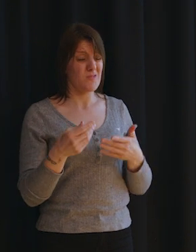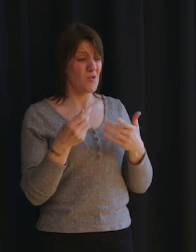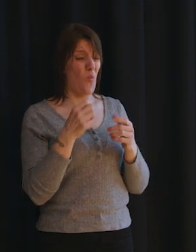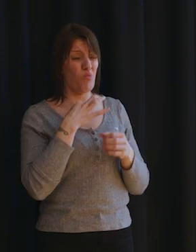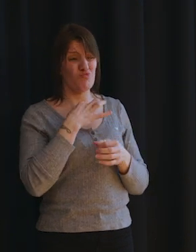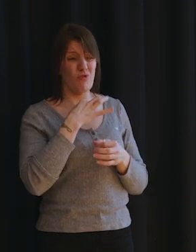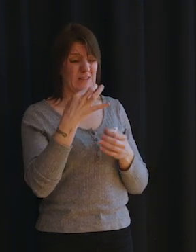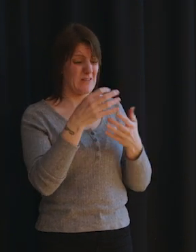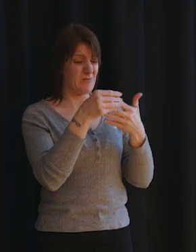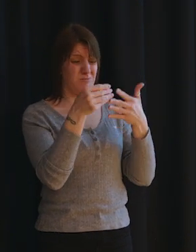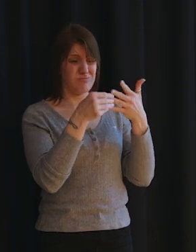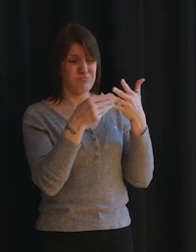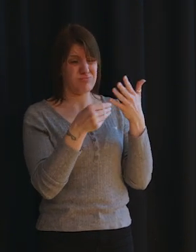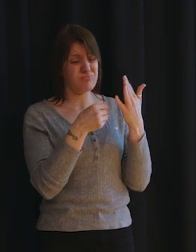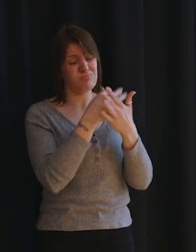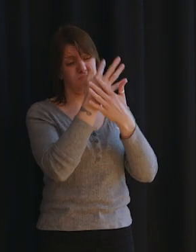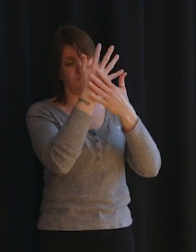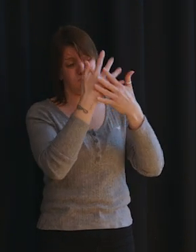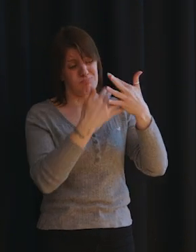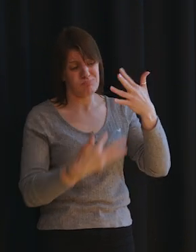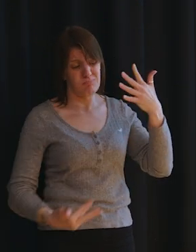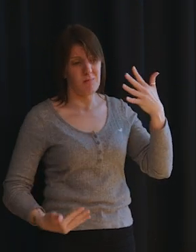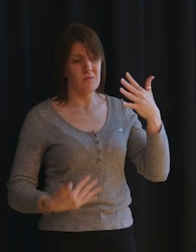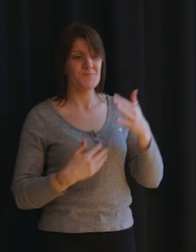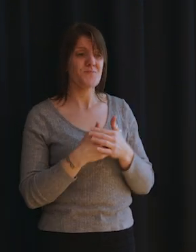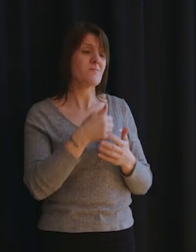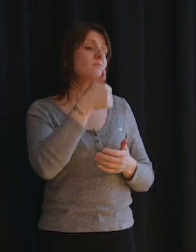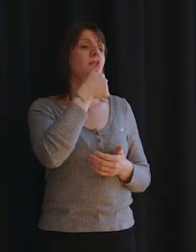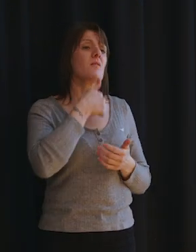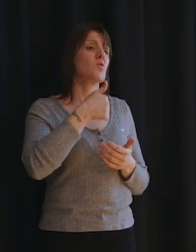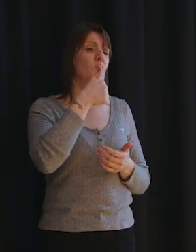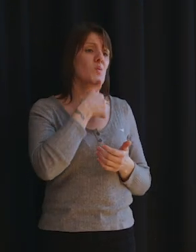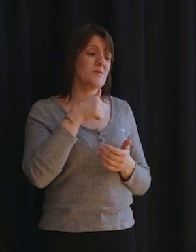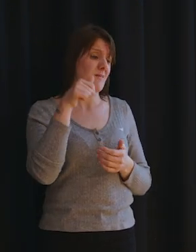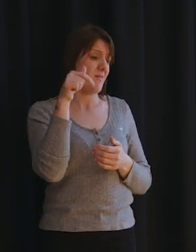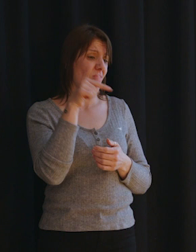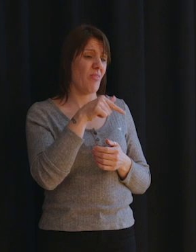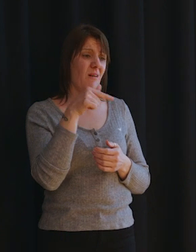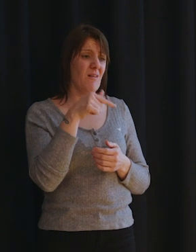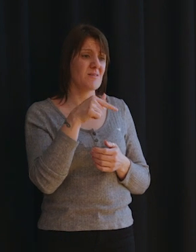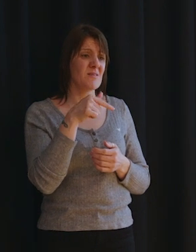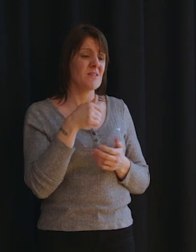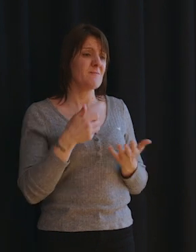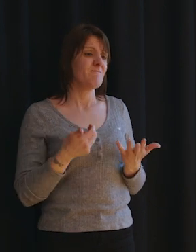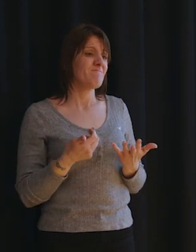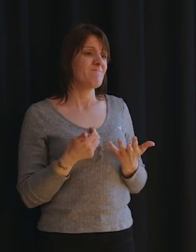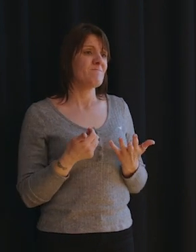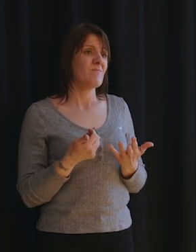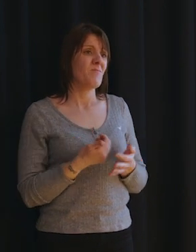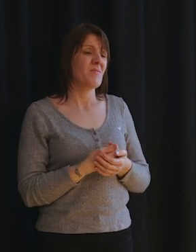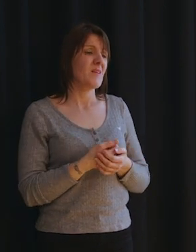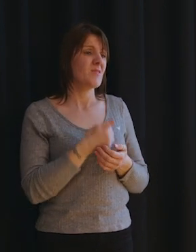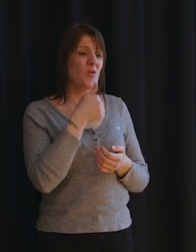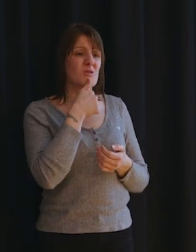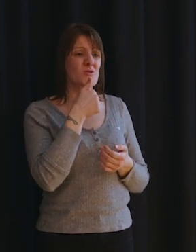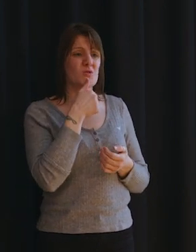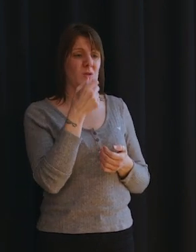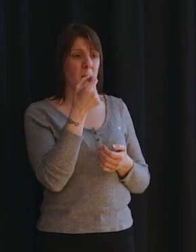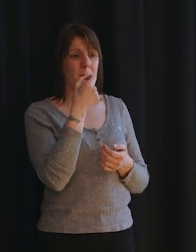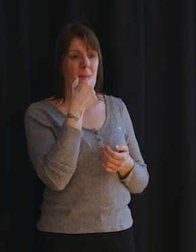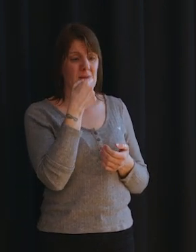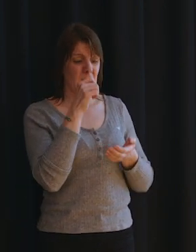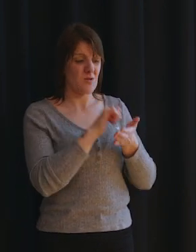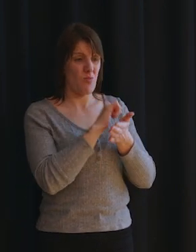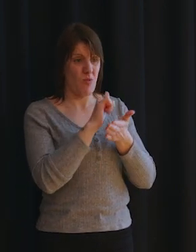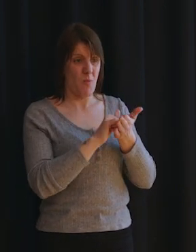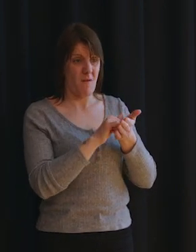risks around that as well, because obviously if they're using a substance and they're not using it under kind of they're not using it as a